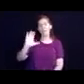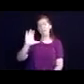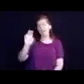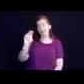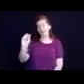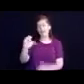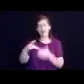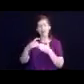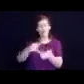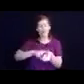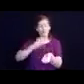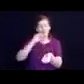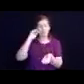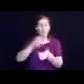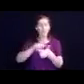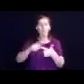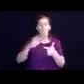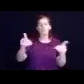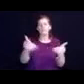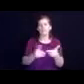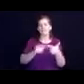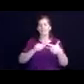heard already from Matt there in the middle.